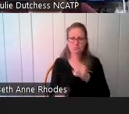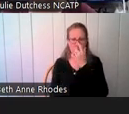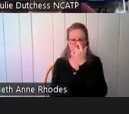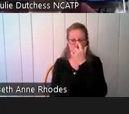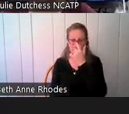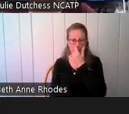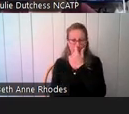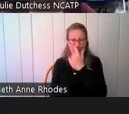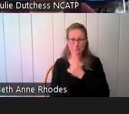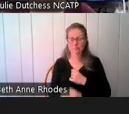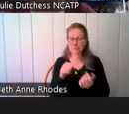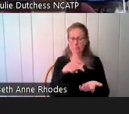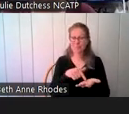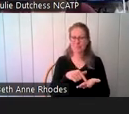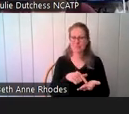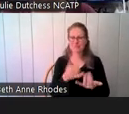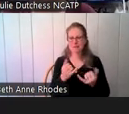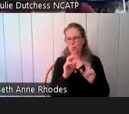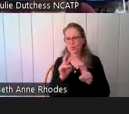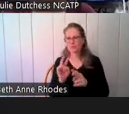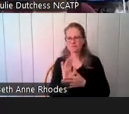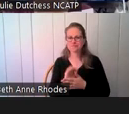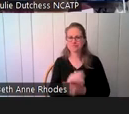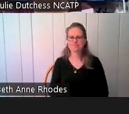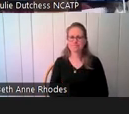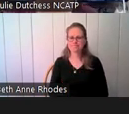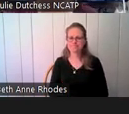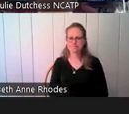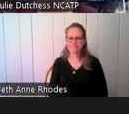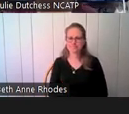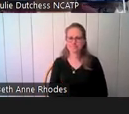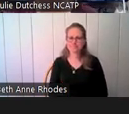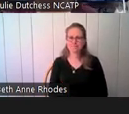like. A Tracker, manage your time beautifully.